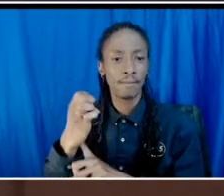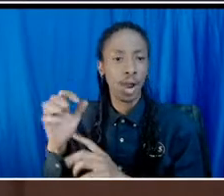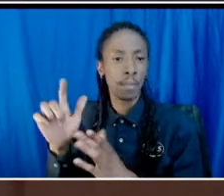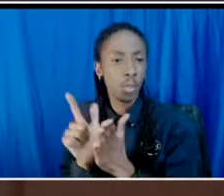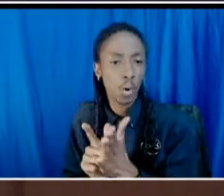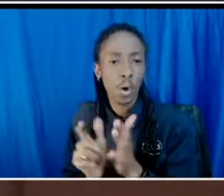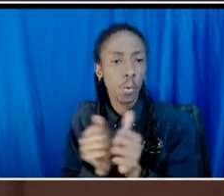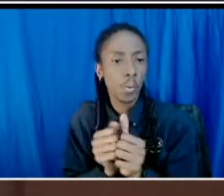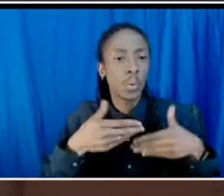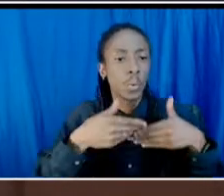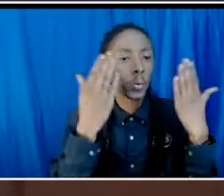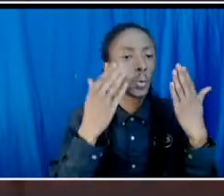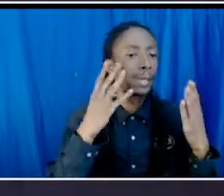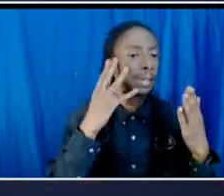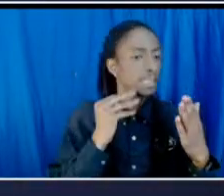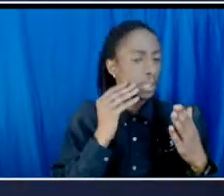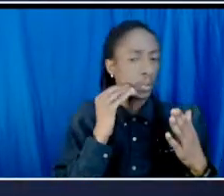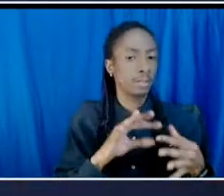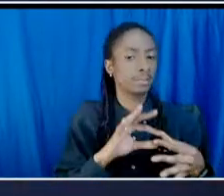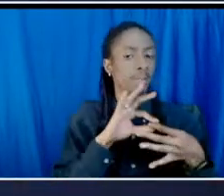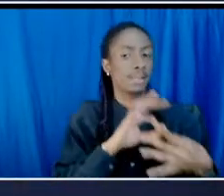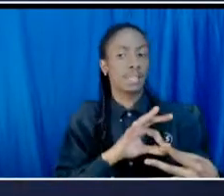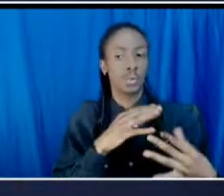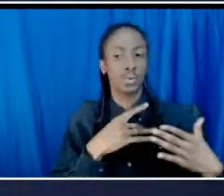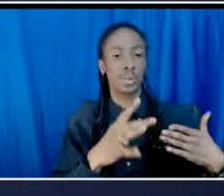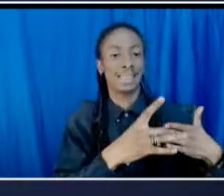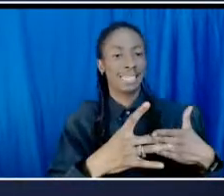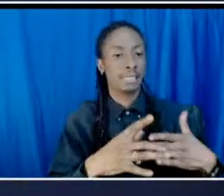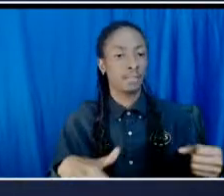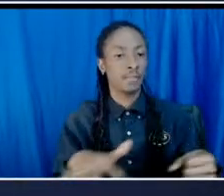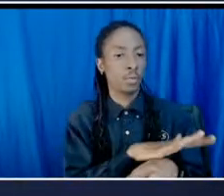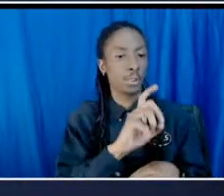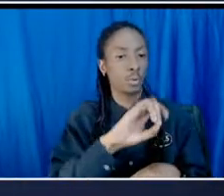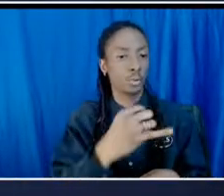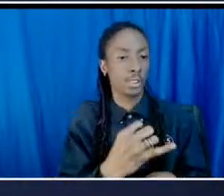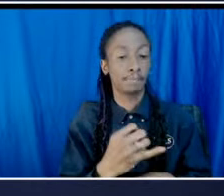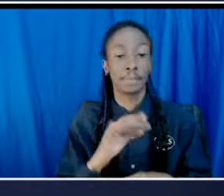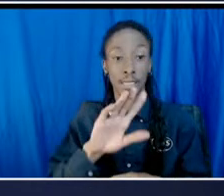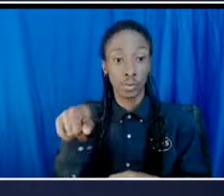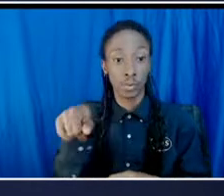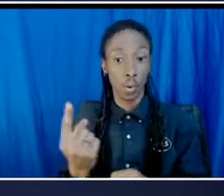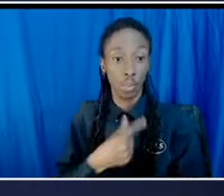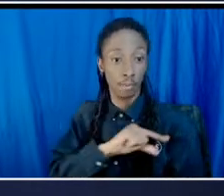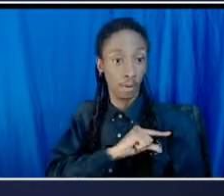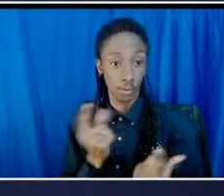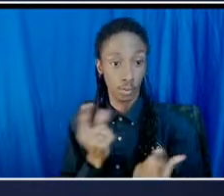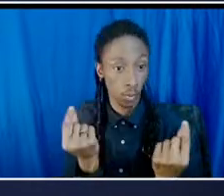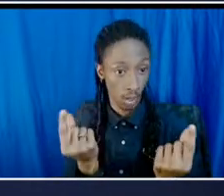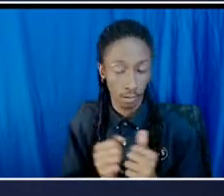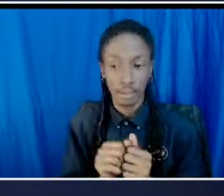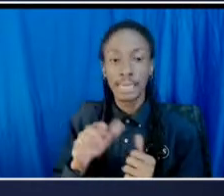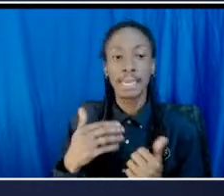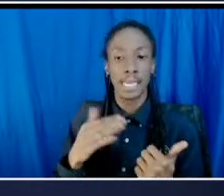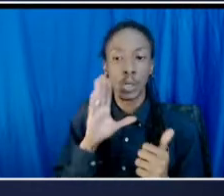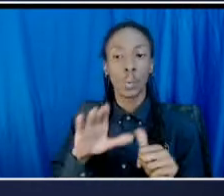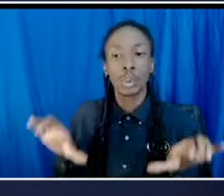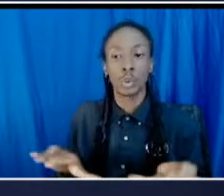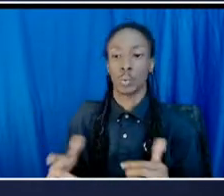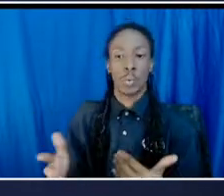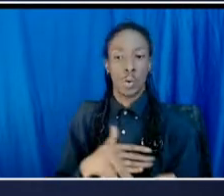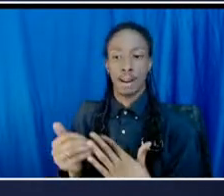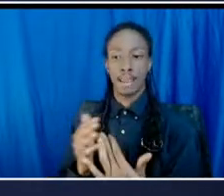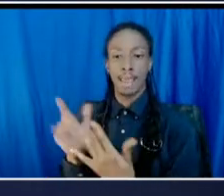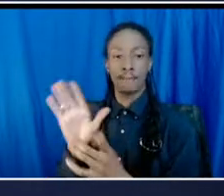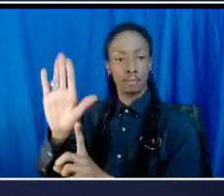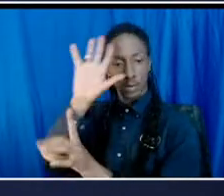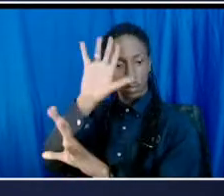leading the entire Department of Justice. What was his only qualification? That he would do whatever the president